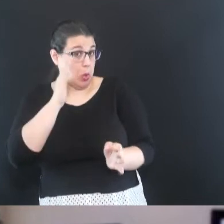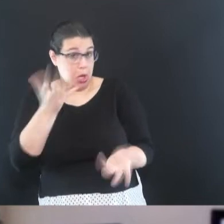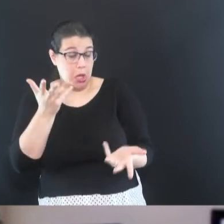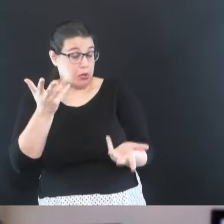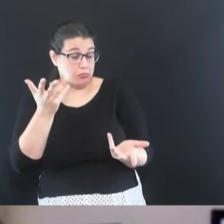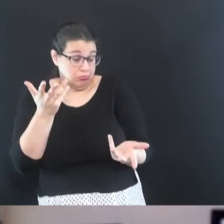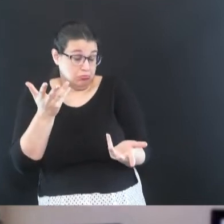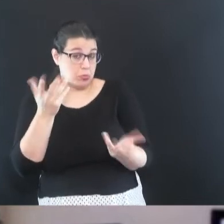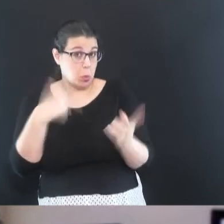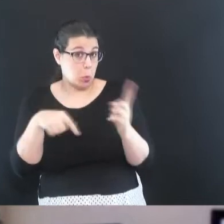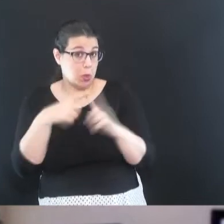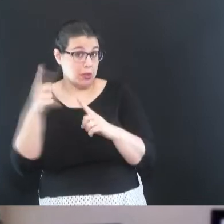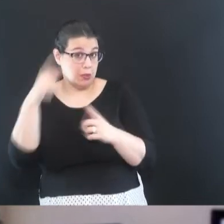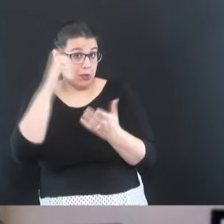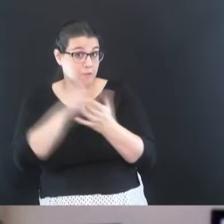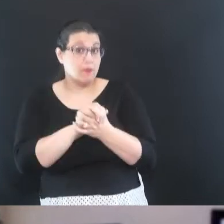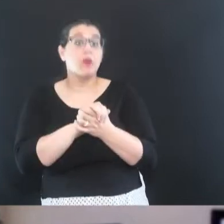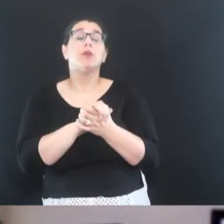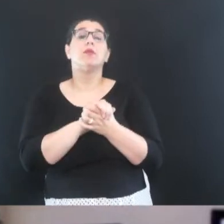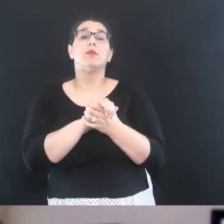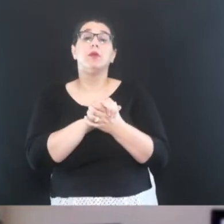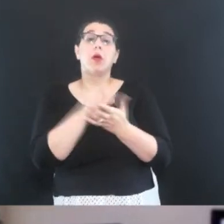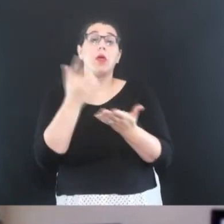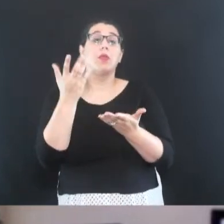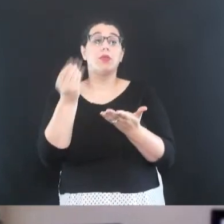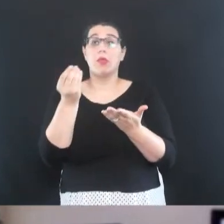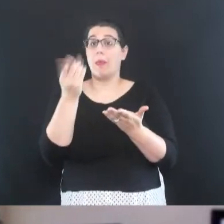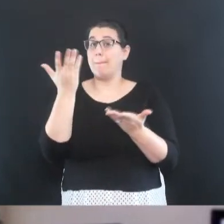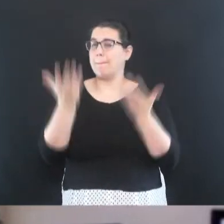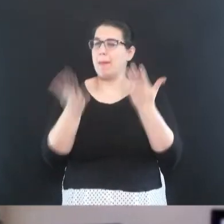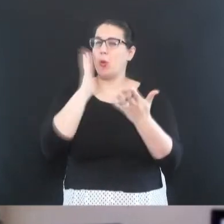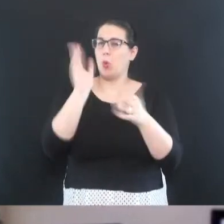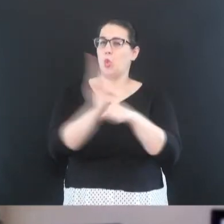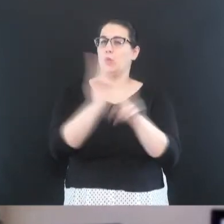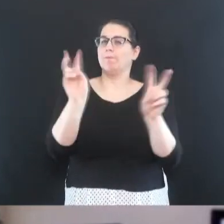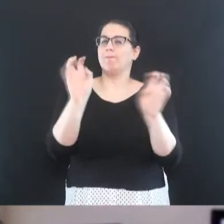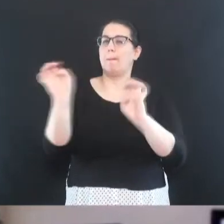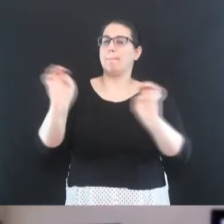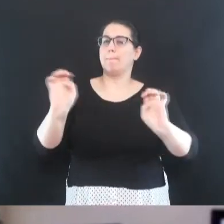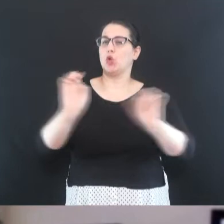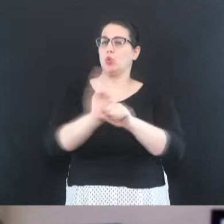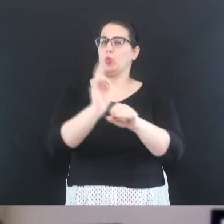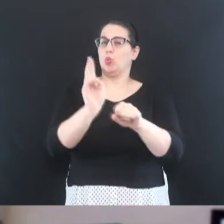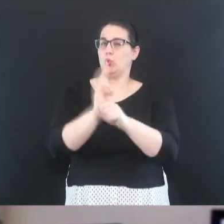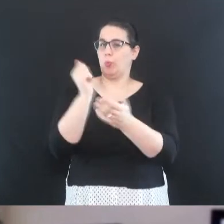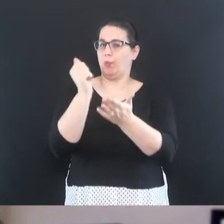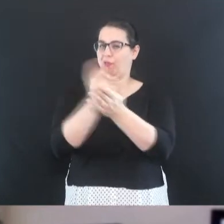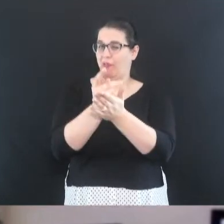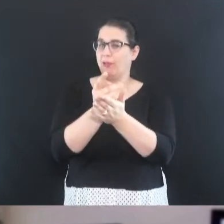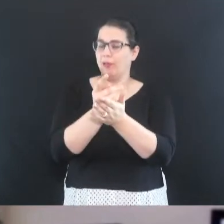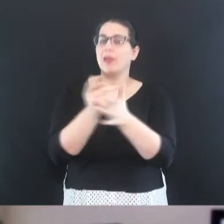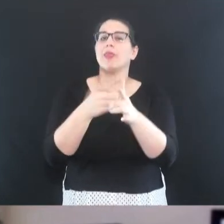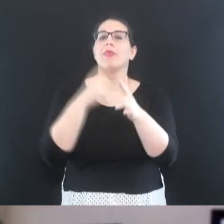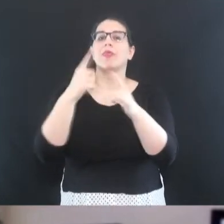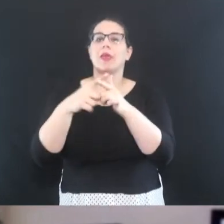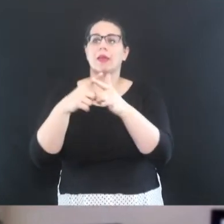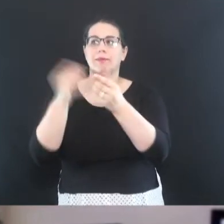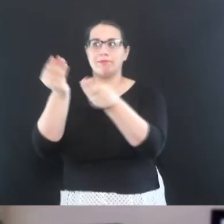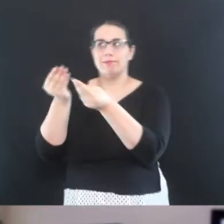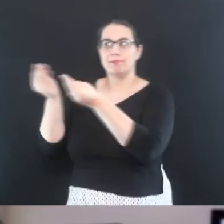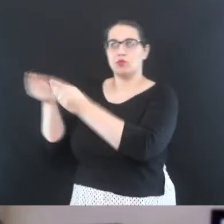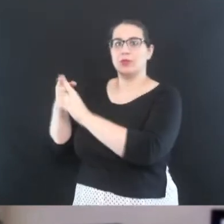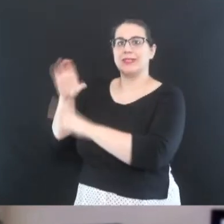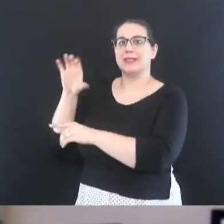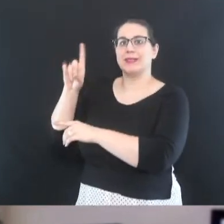as we've seen before, they would use likely an emergency use authorization and then pass it to the CDC so that the